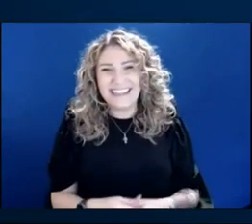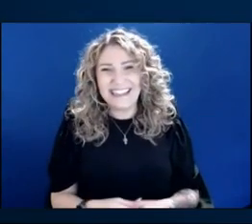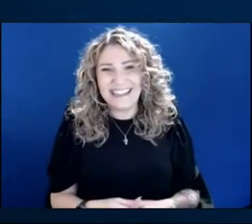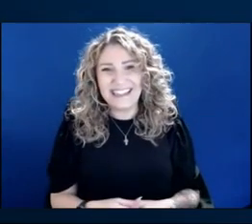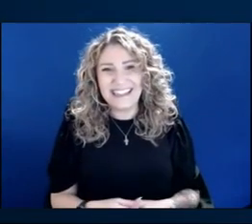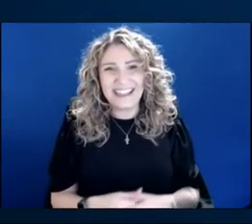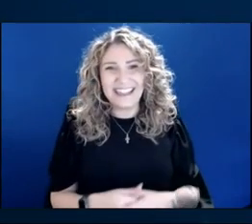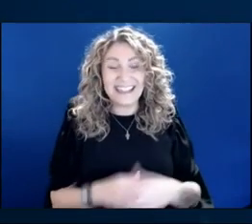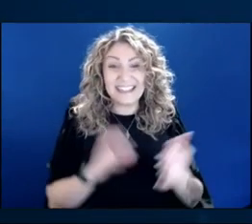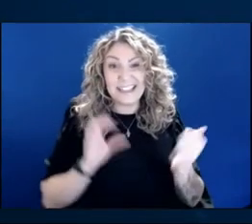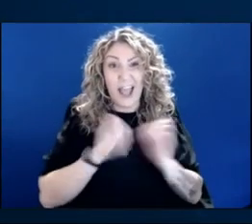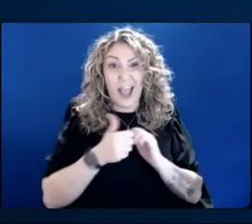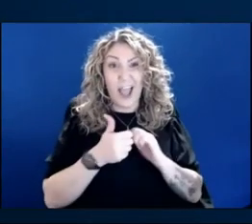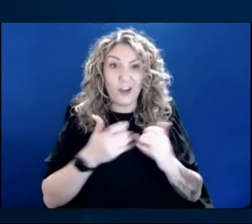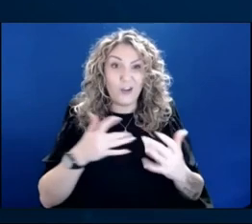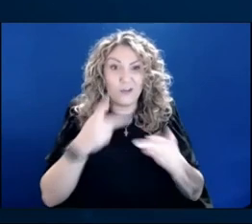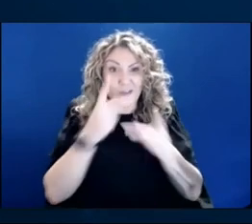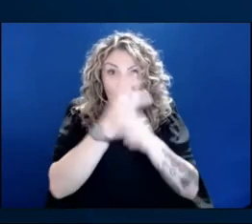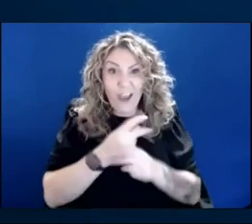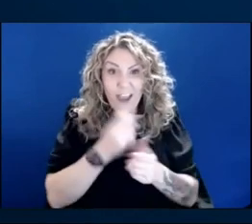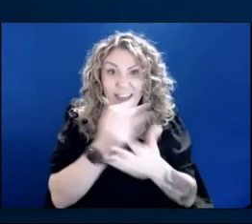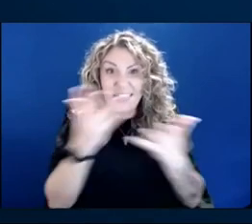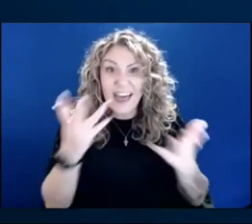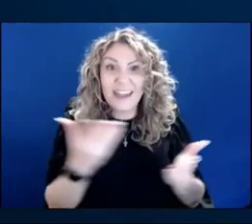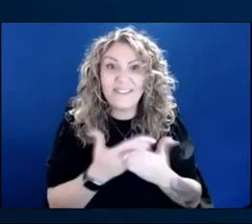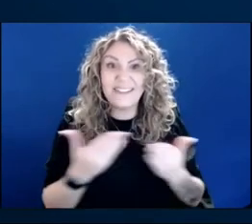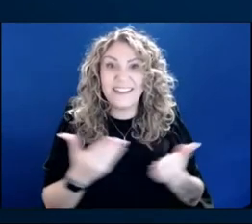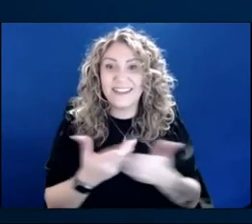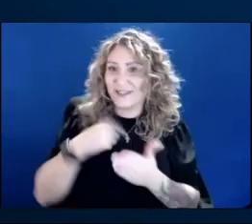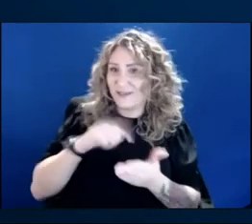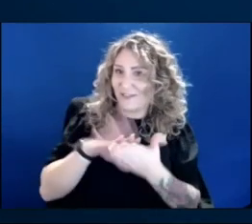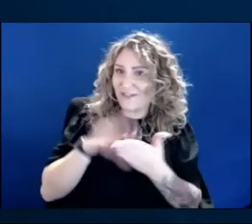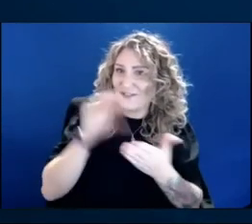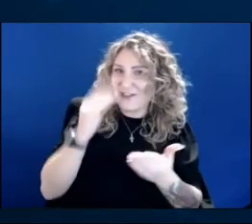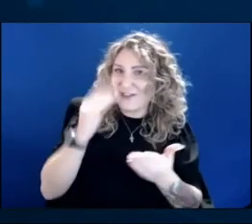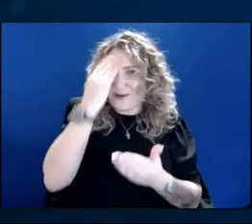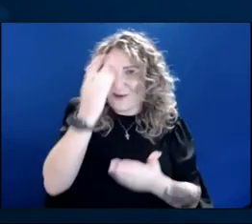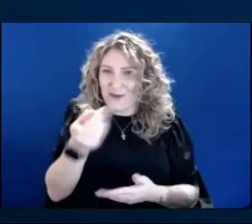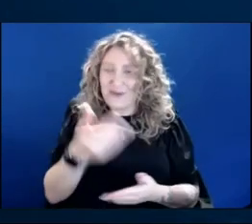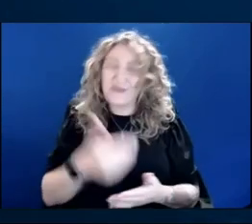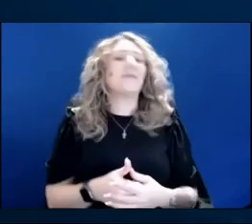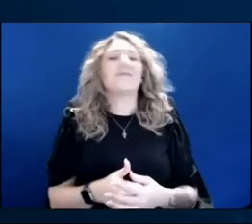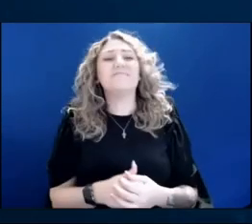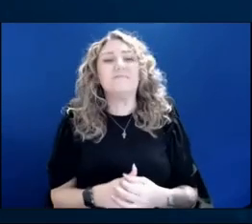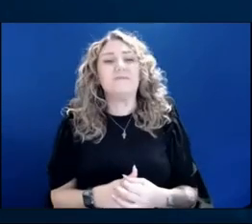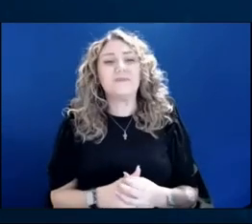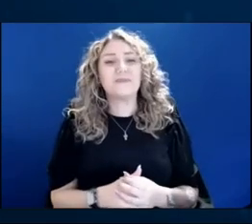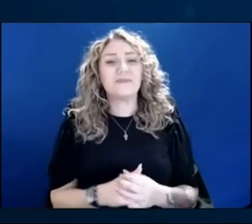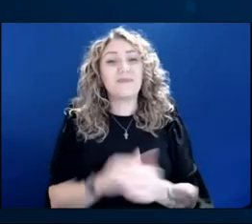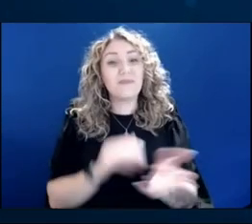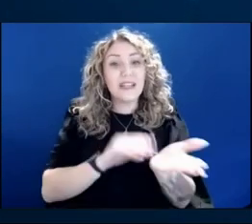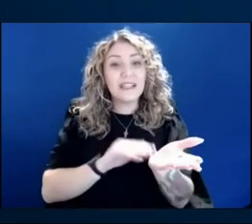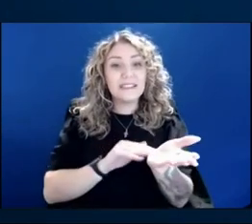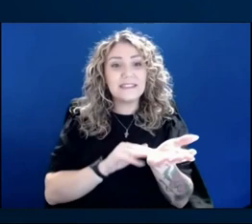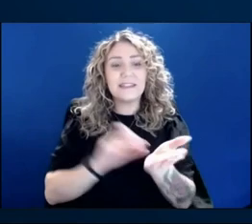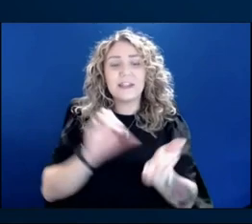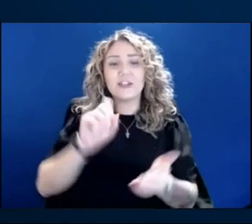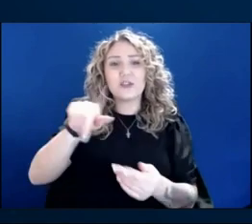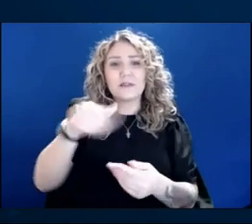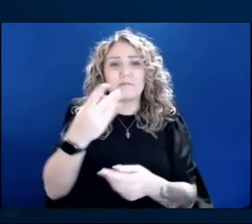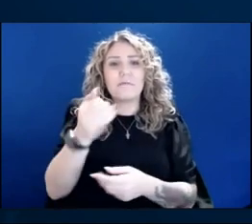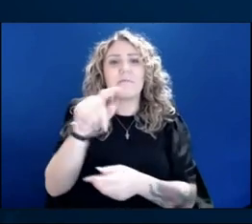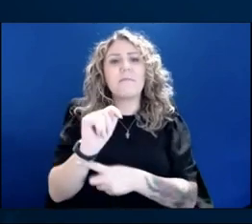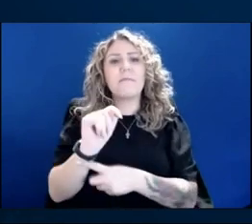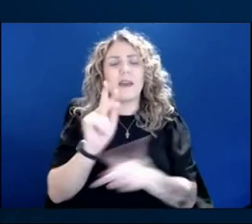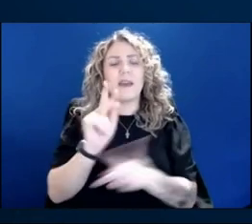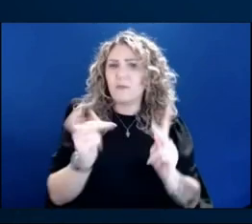a lot of things in your life, as we've learned getting to know you on this program. Dr. Schmitt, just tell us, first of all, so people understand who are watching, a little bit